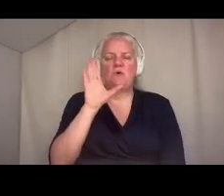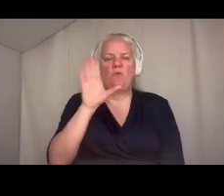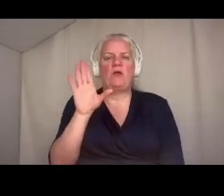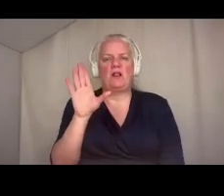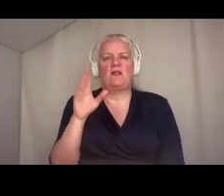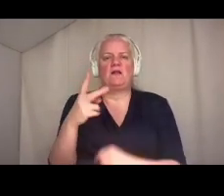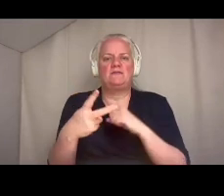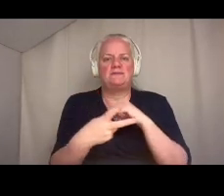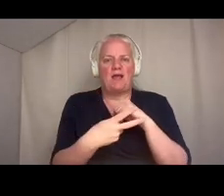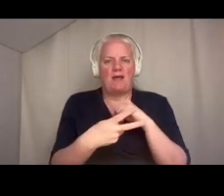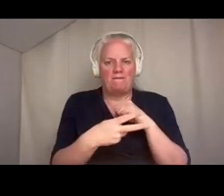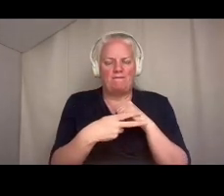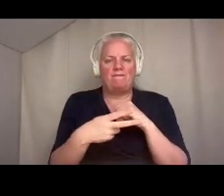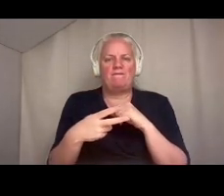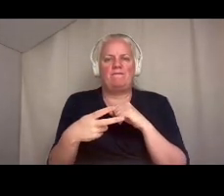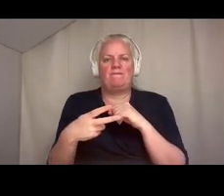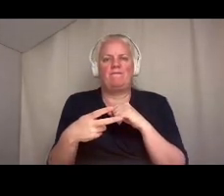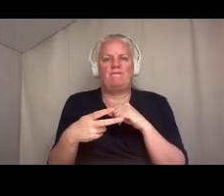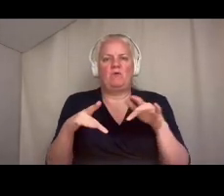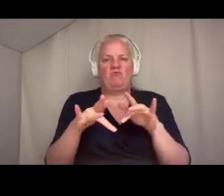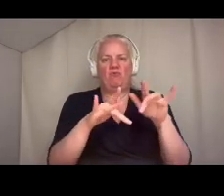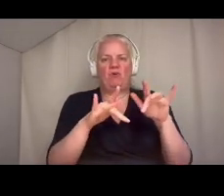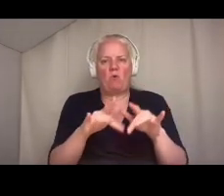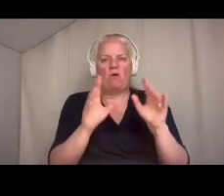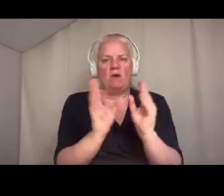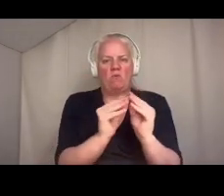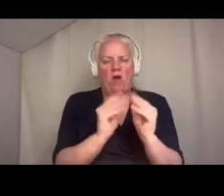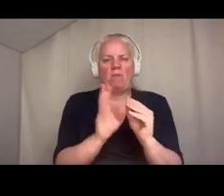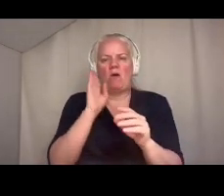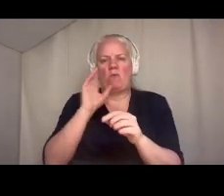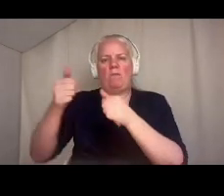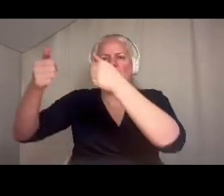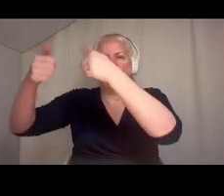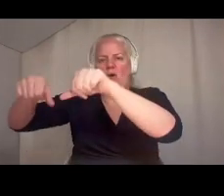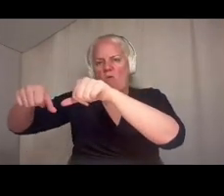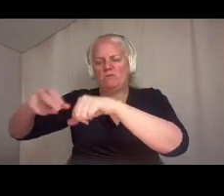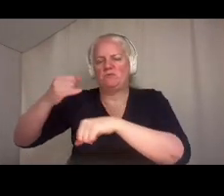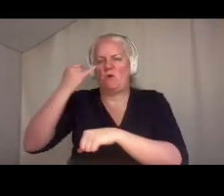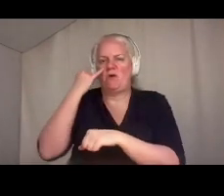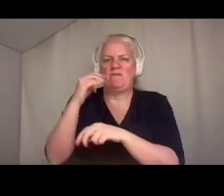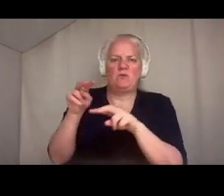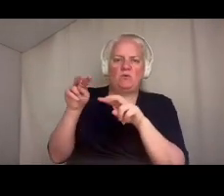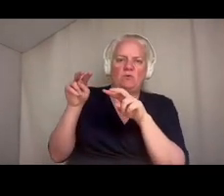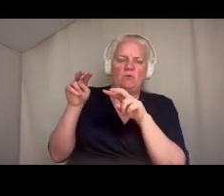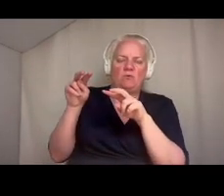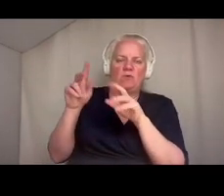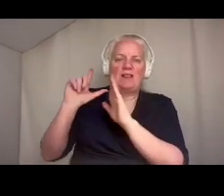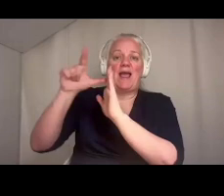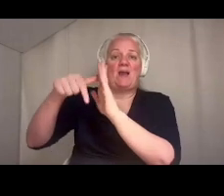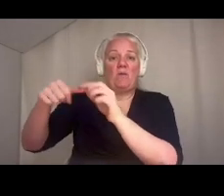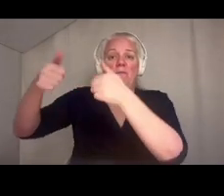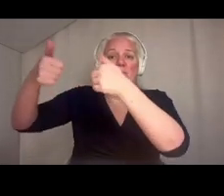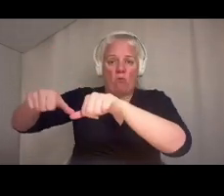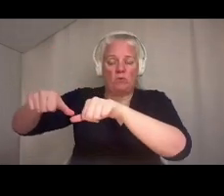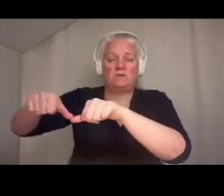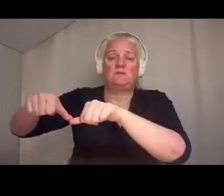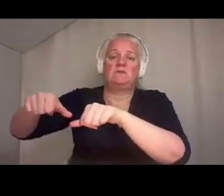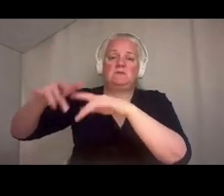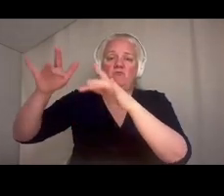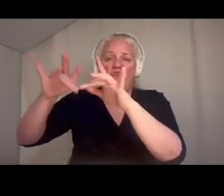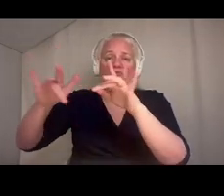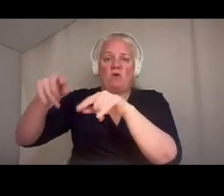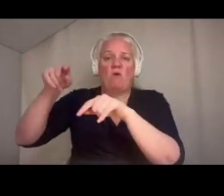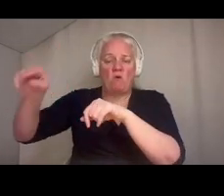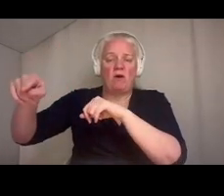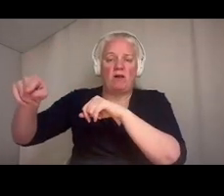as material for the recorded webinar. So if you go into the recorded webinar section of our website, you will see that